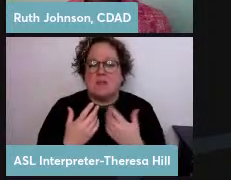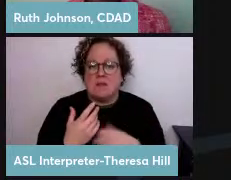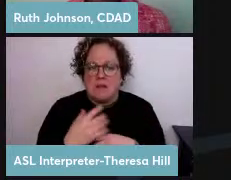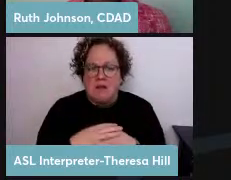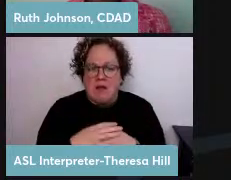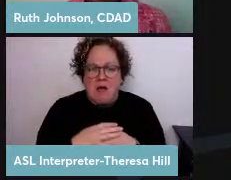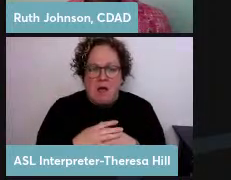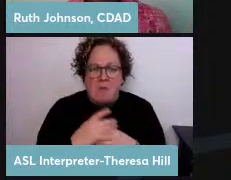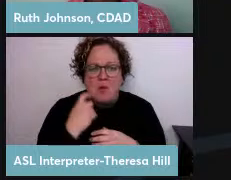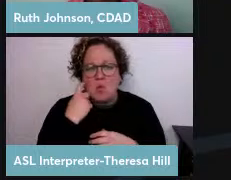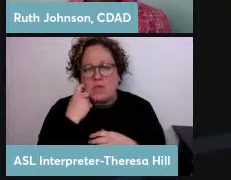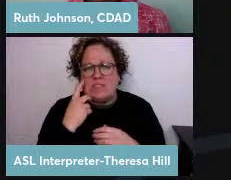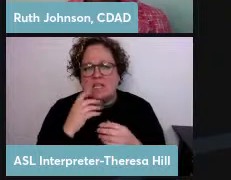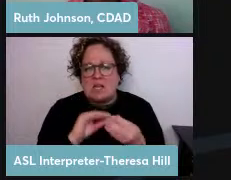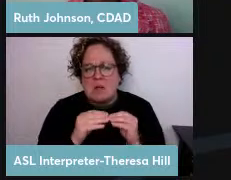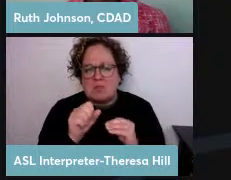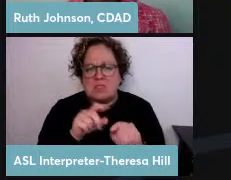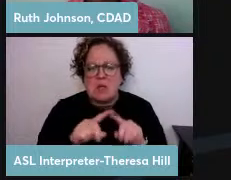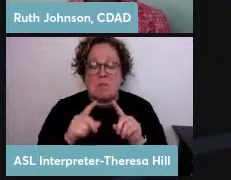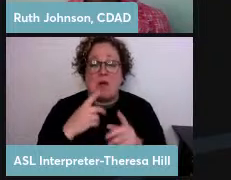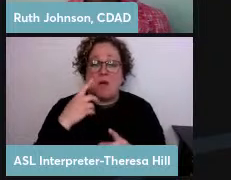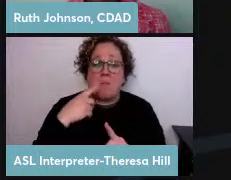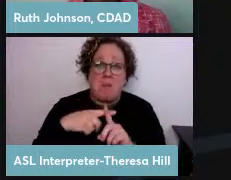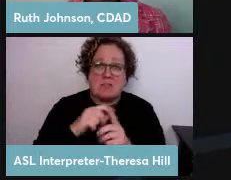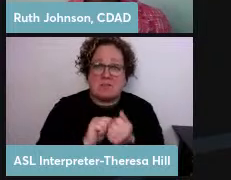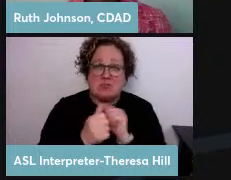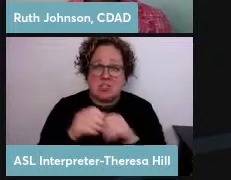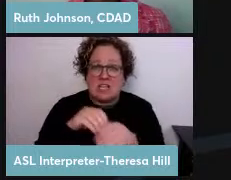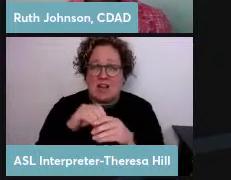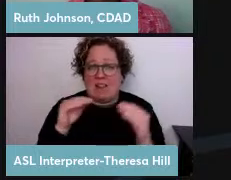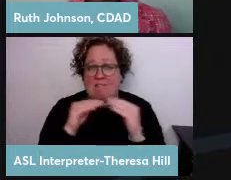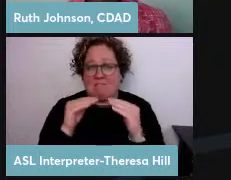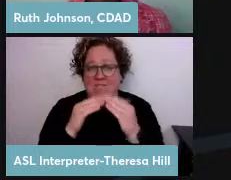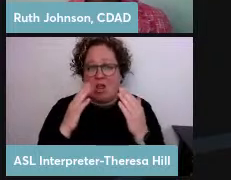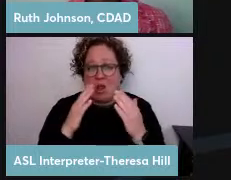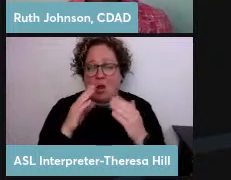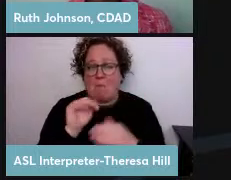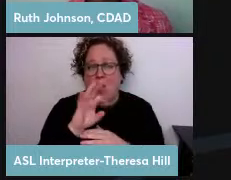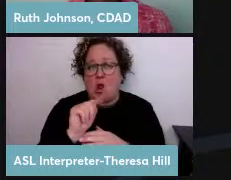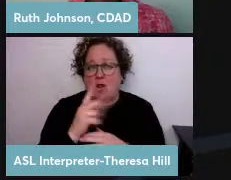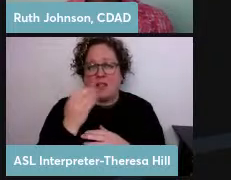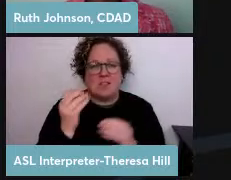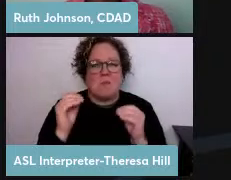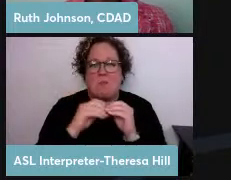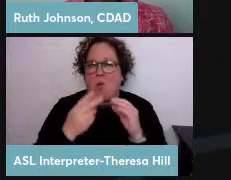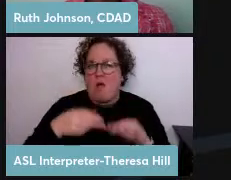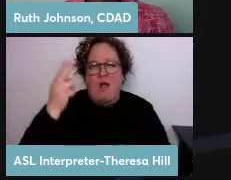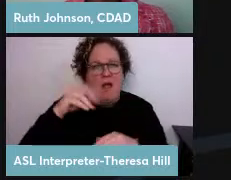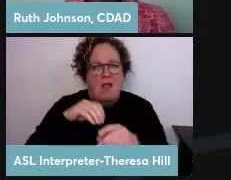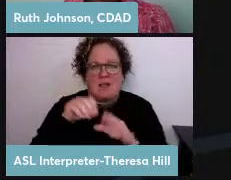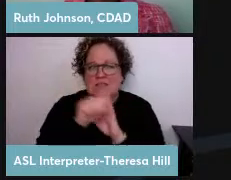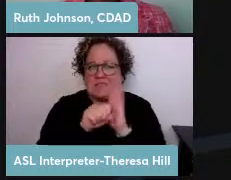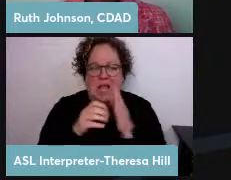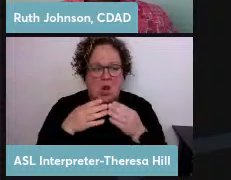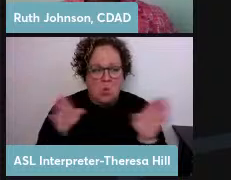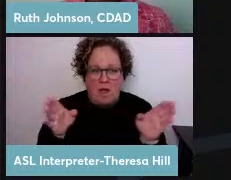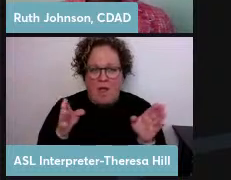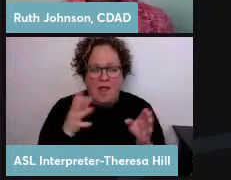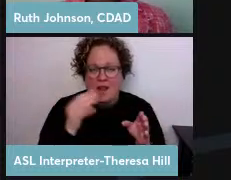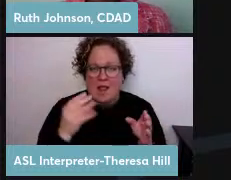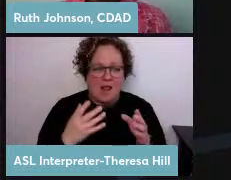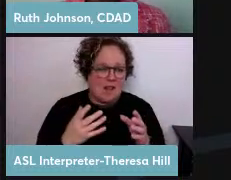some positive changes in the fair market rent, this number is only higher statewide, and it's much higher in some of the